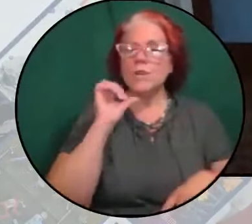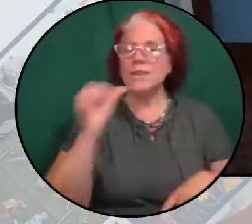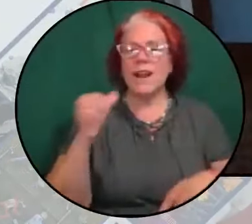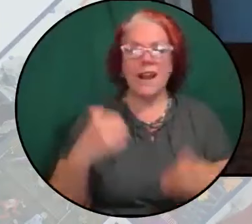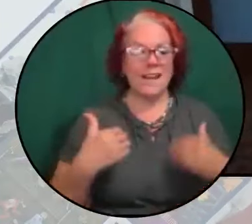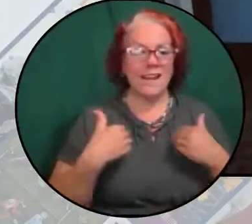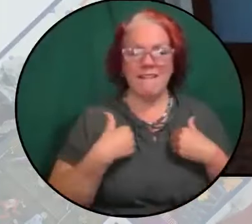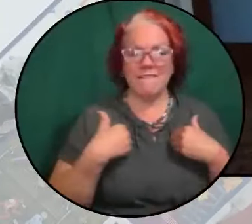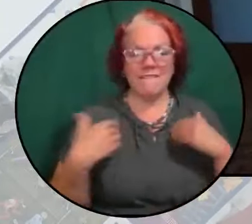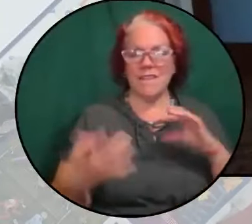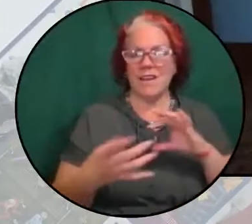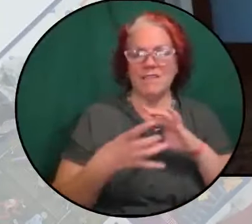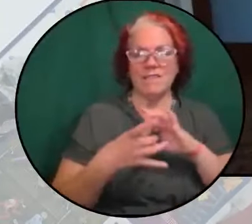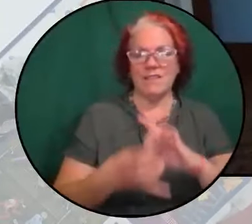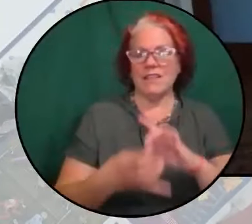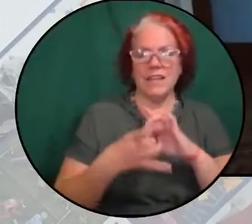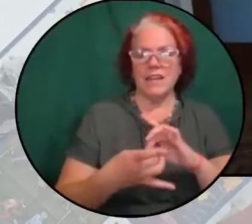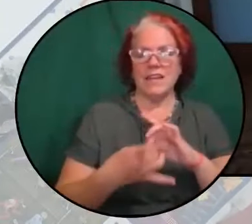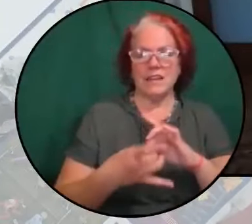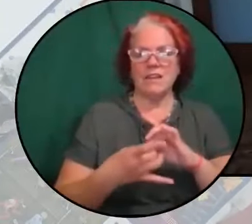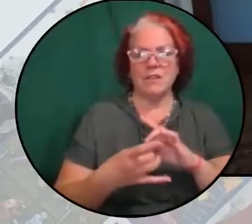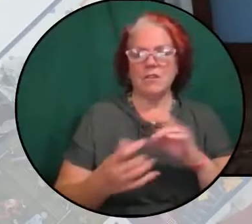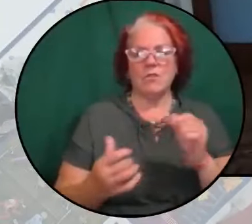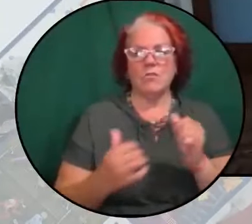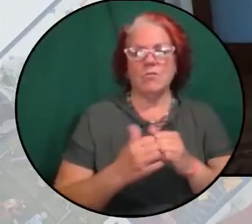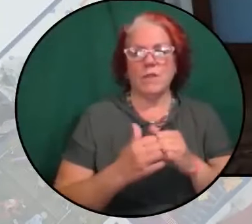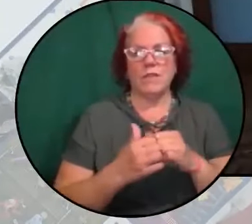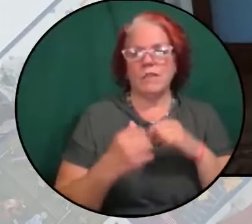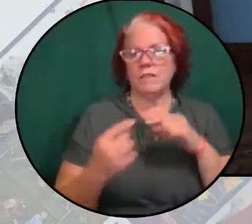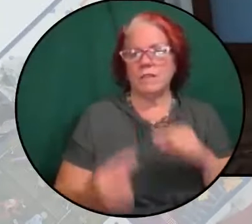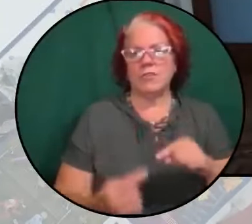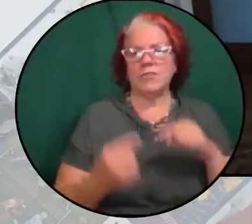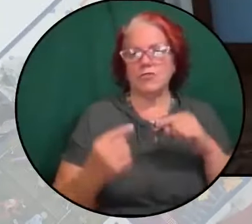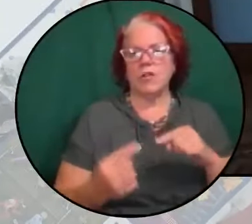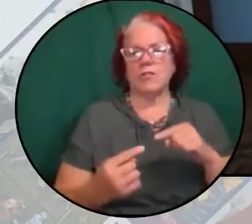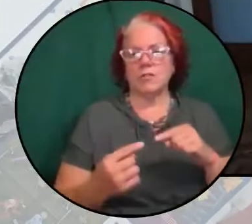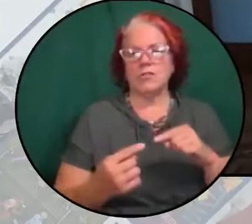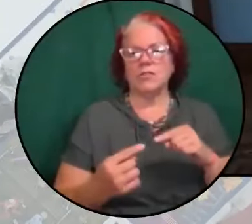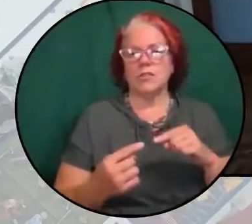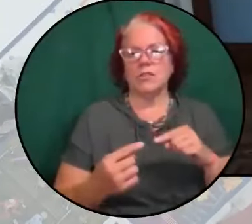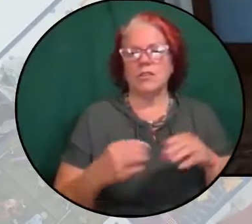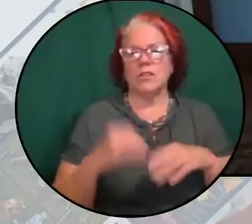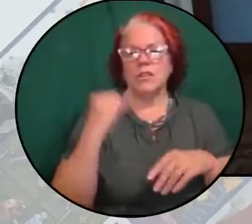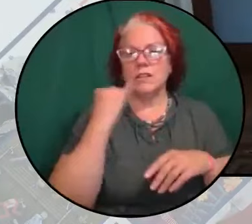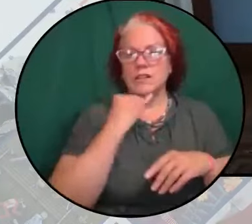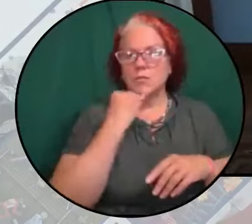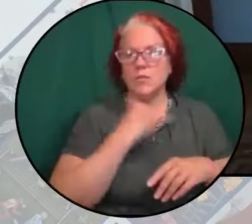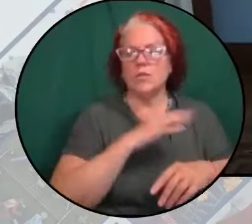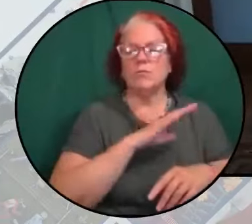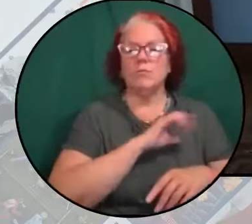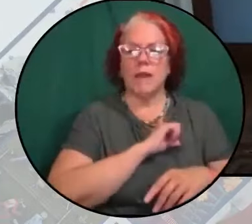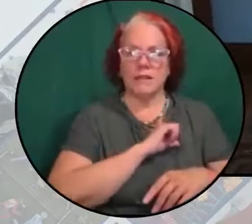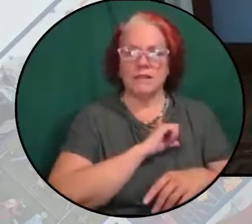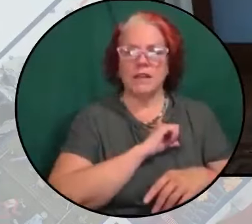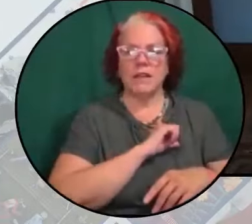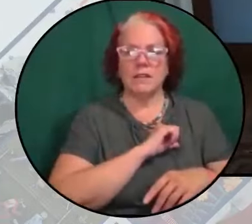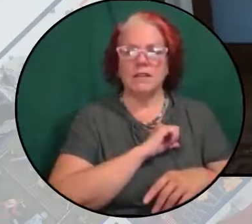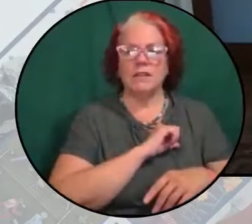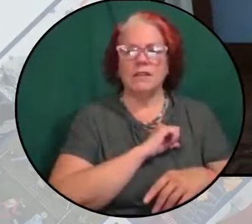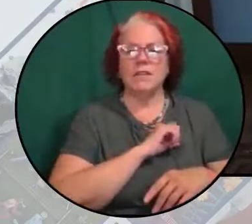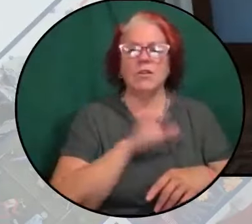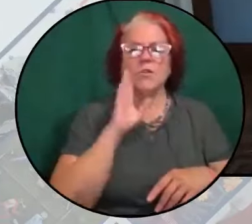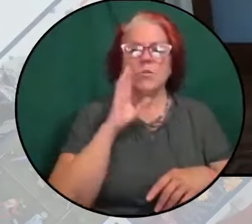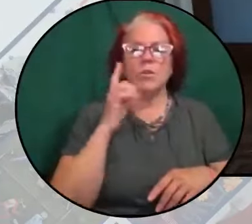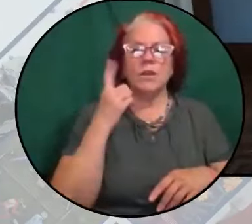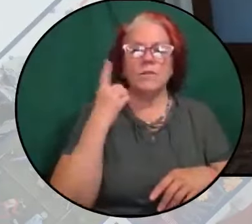a Affiliated themselves uh with struggles uh in Israel Palestine would not have would have thought